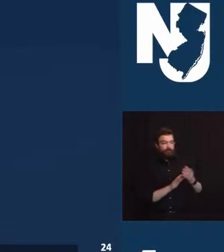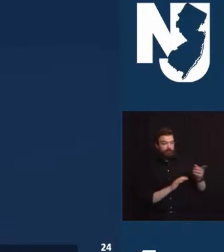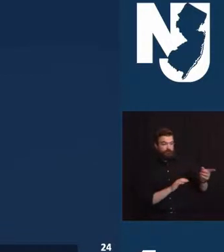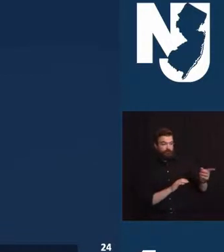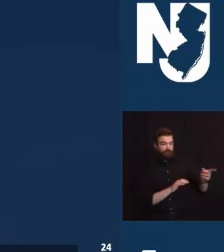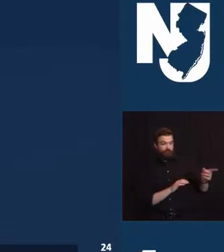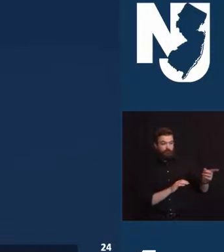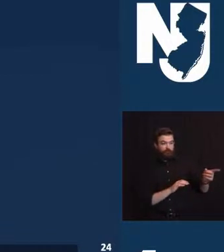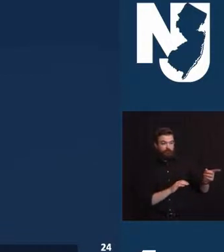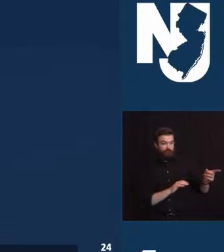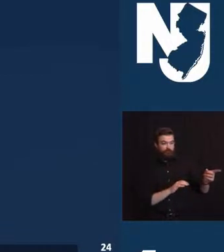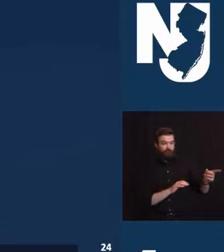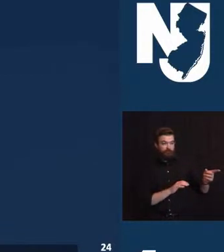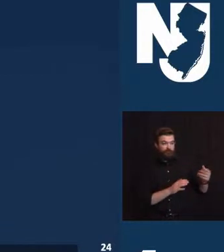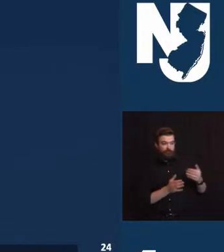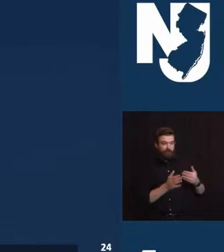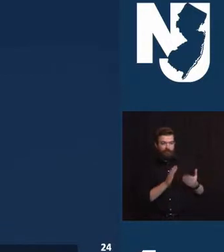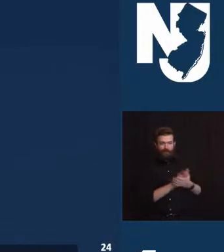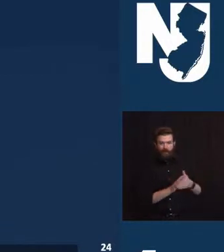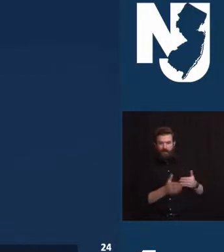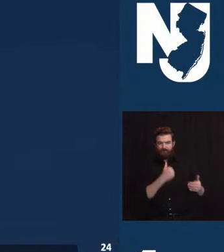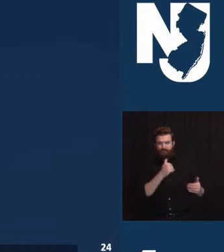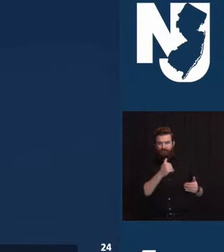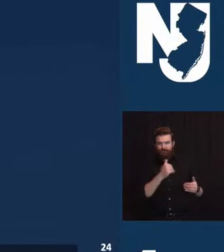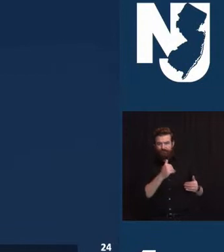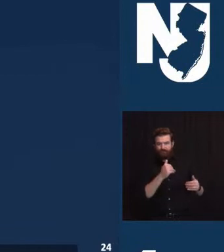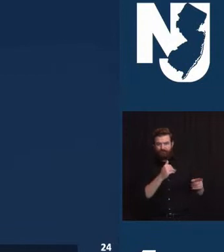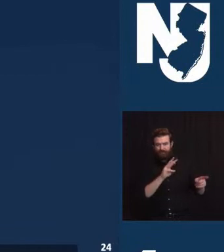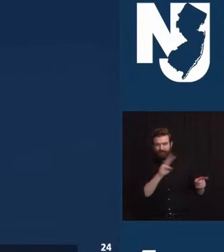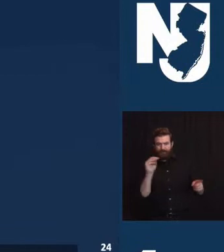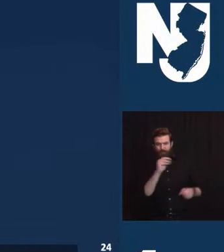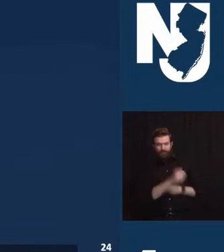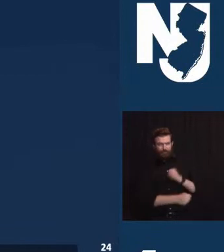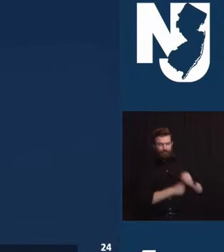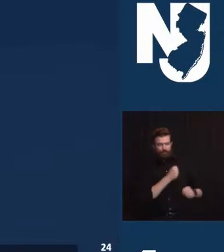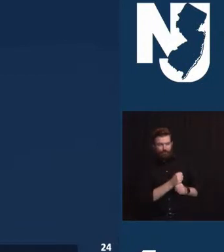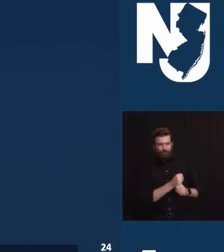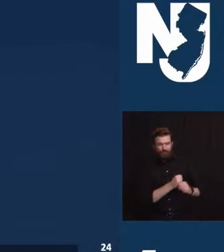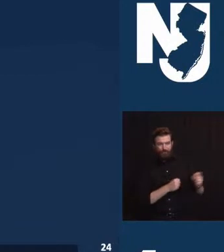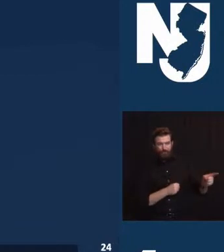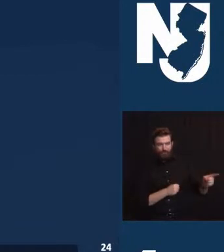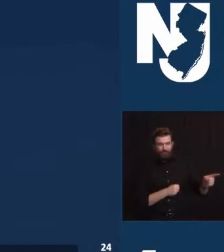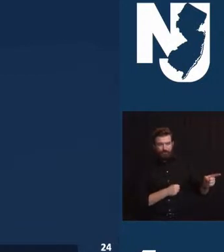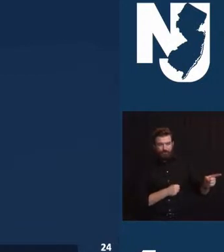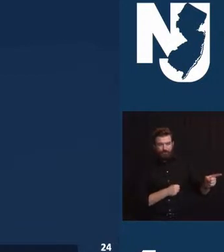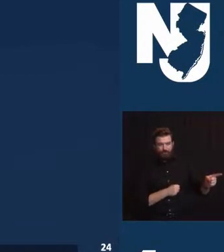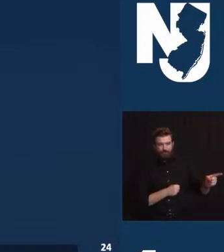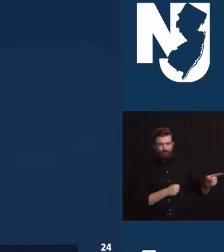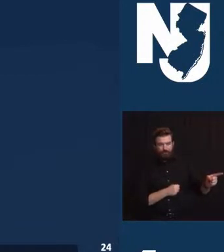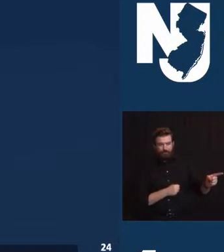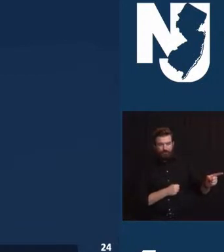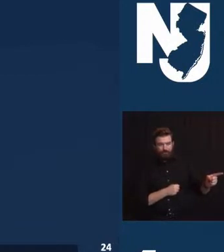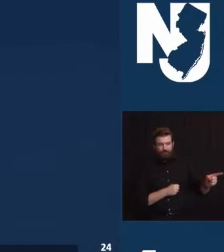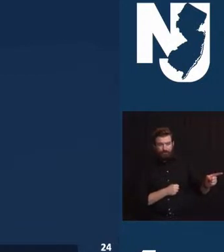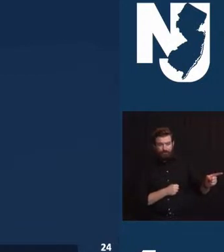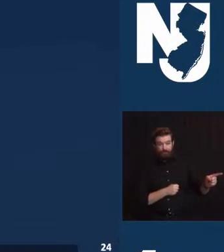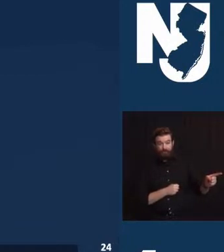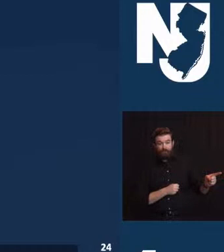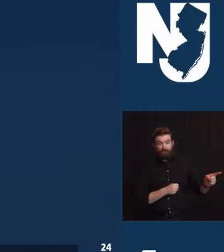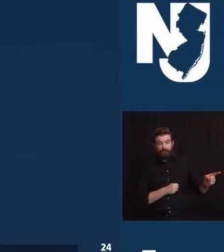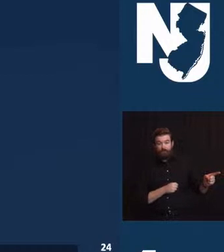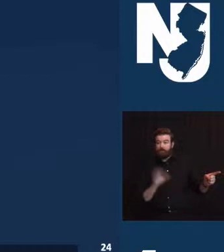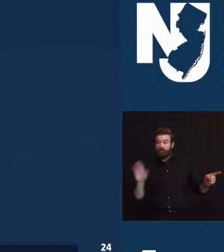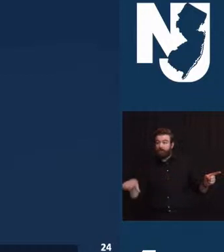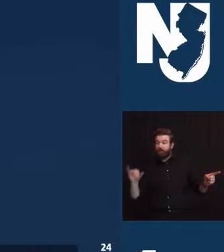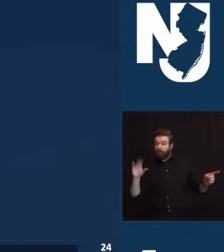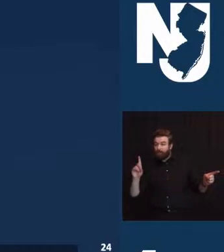daughter Doris, with whom I had the great honor of speaking last Wednesday, who is, by the way, Judy, a registered nurse of 34 years. And